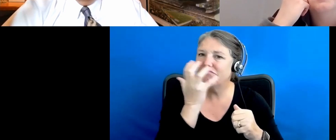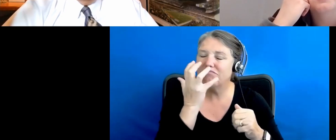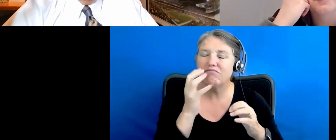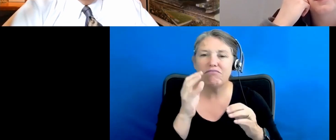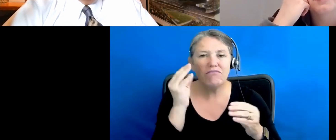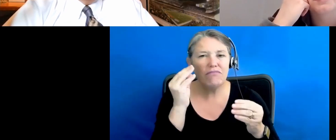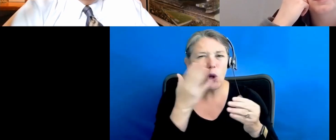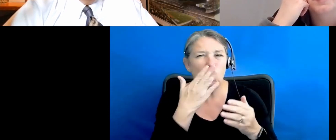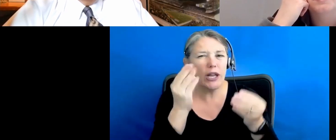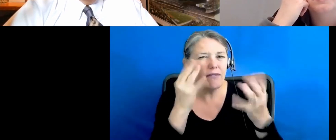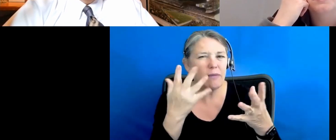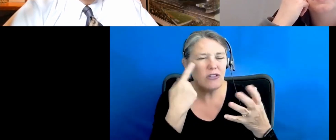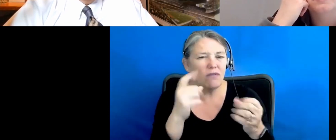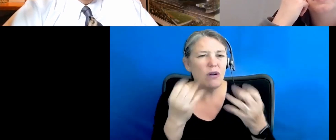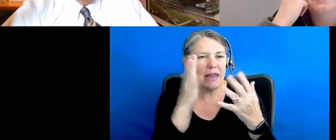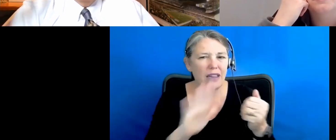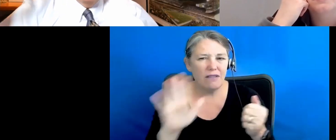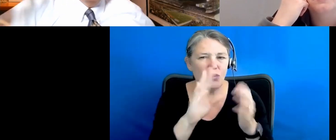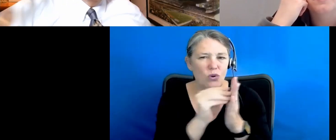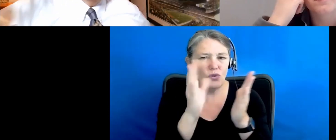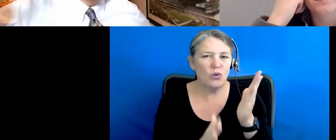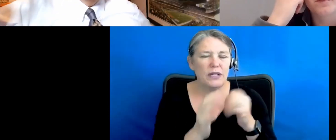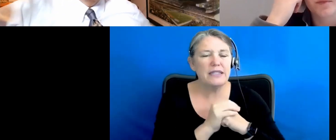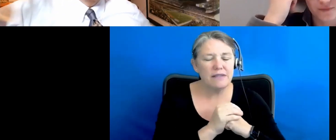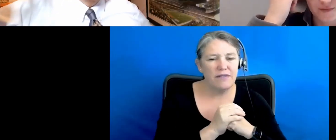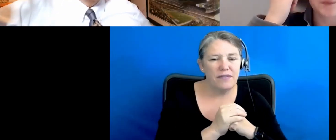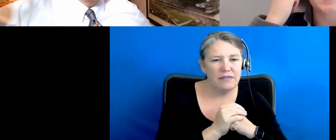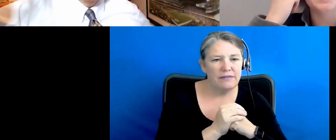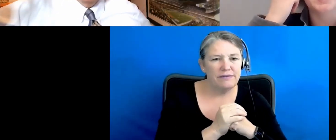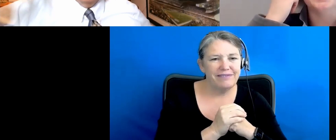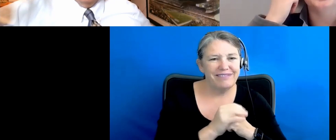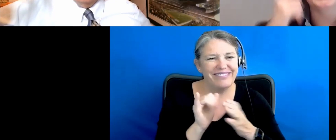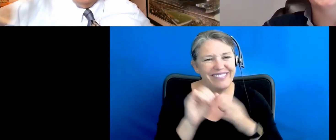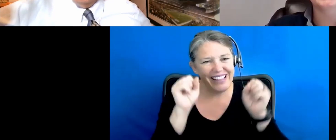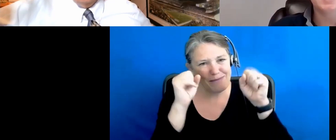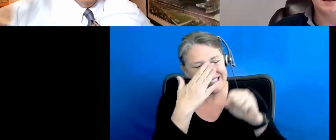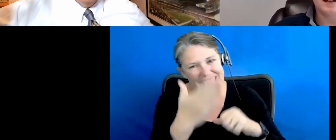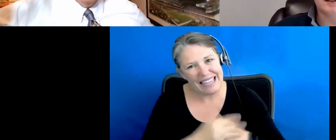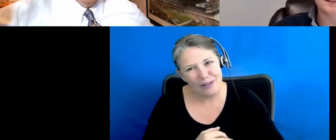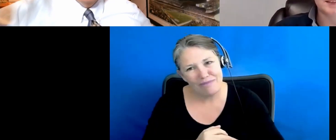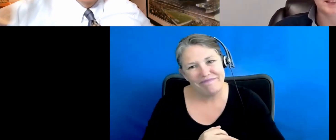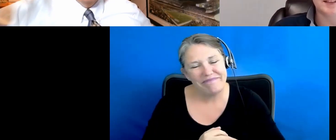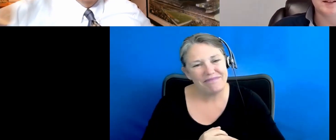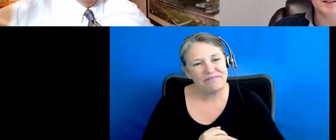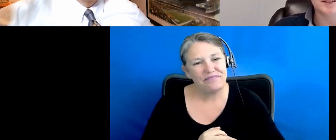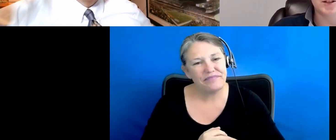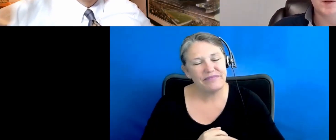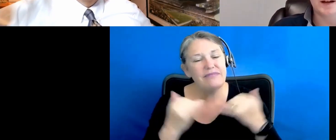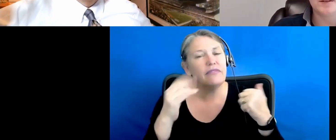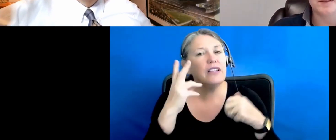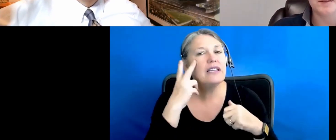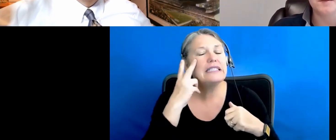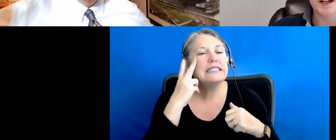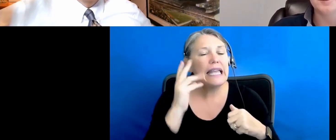for many of your students. That's amazing. Thank you. Let's see.